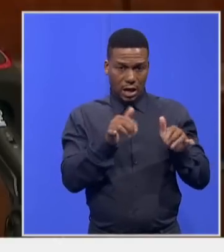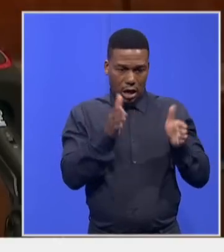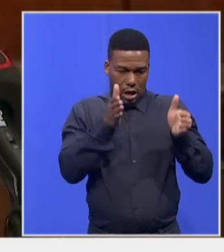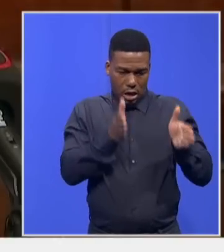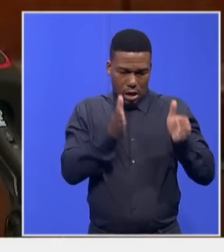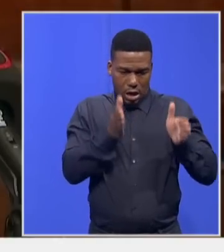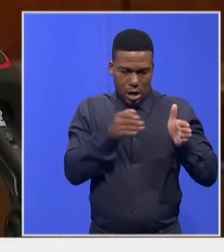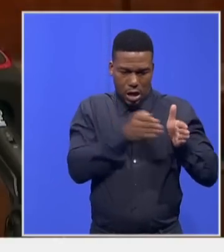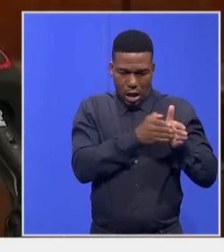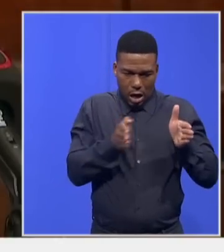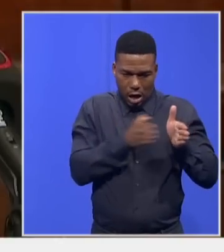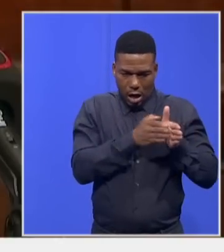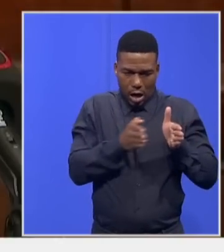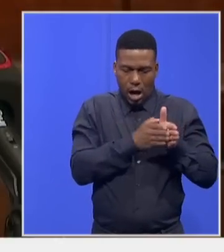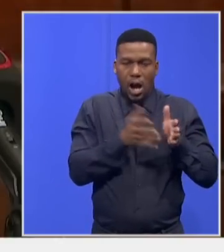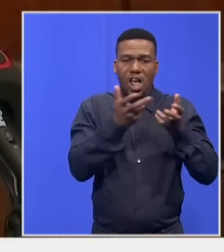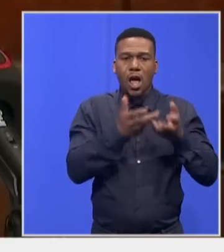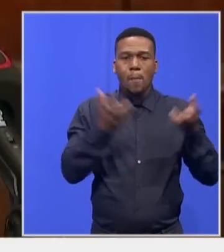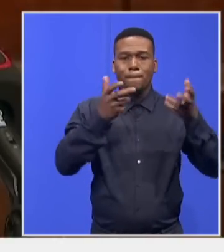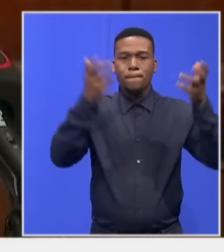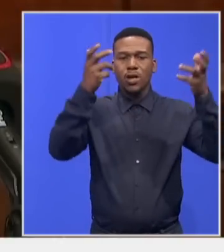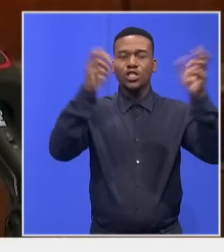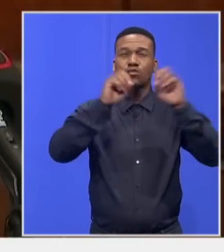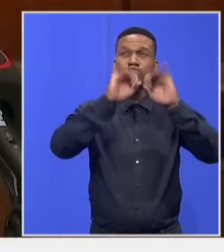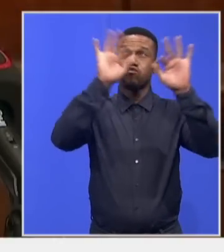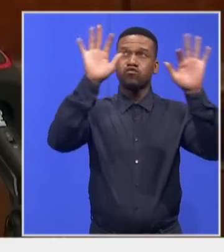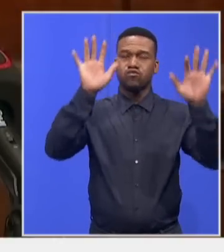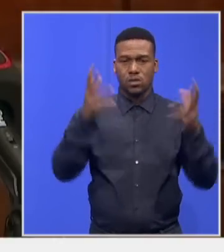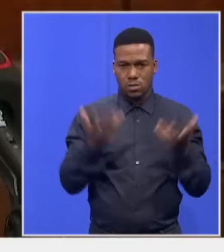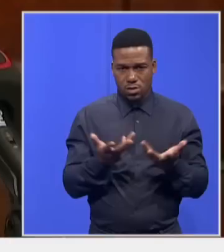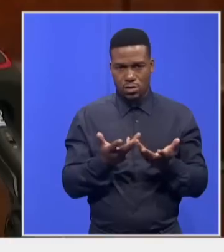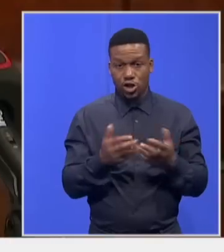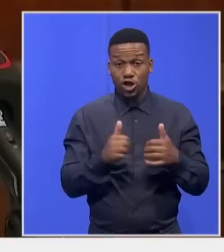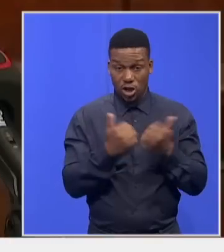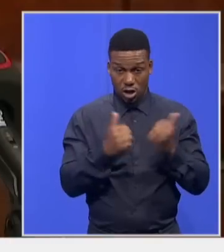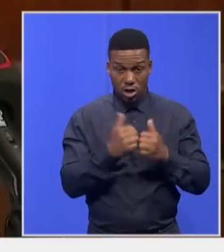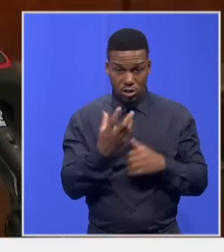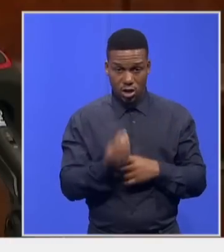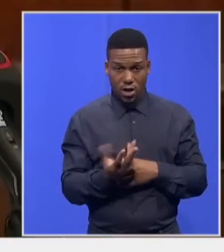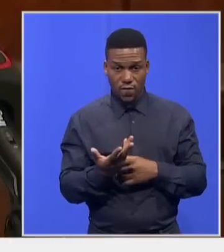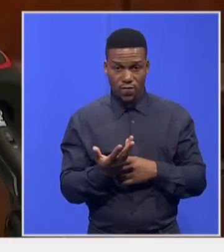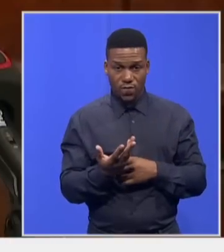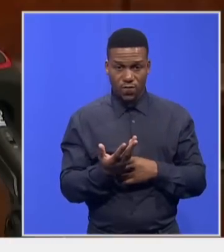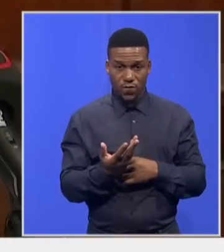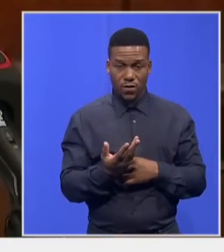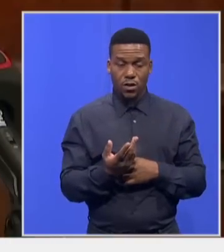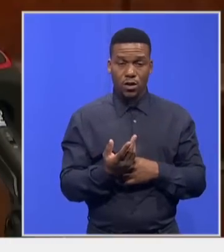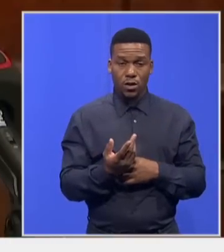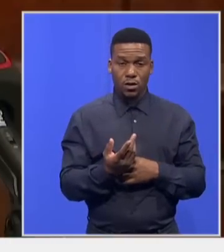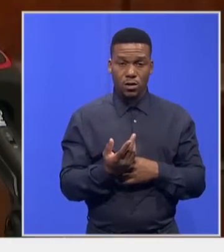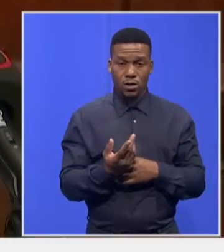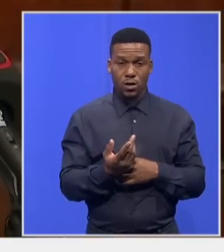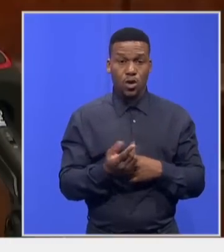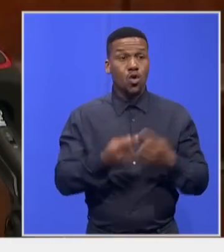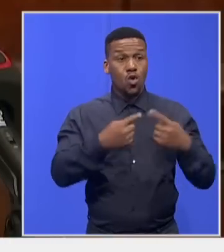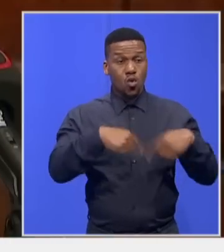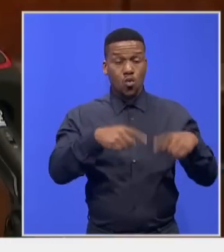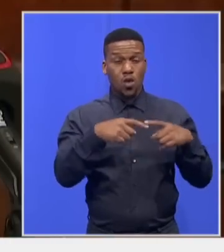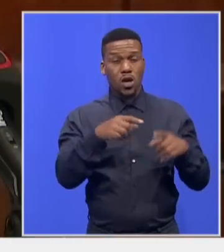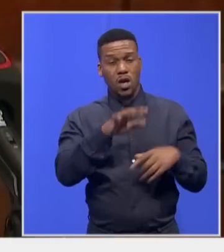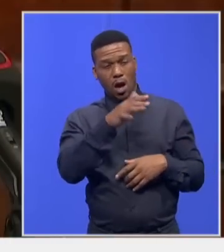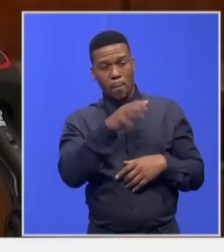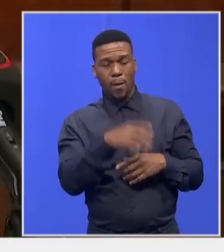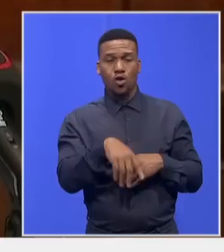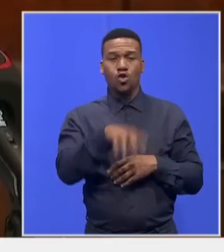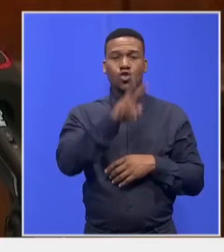approved emissions. So Unit 1, we are losing about 200 megawatt as a result